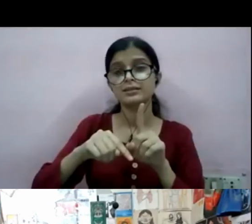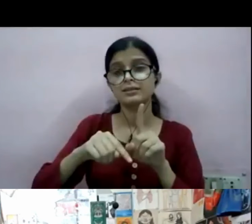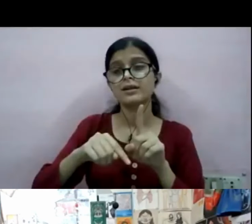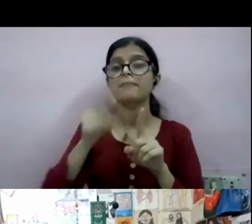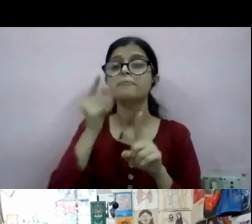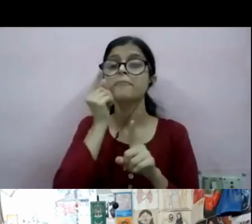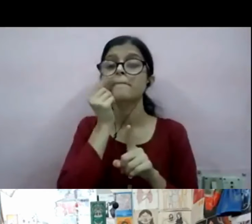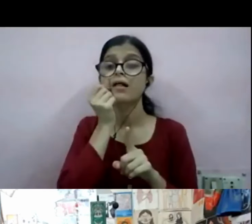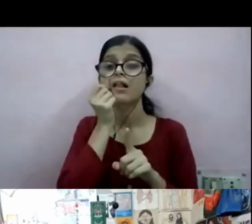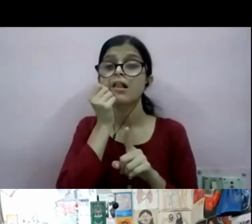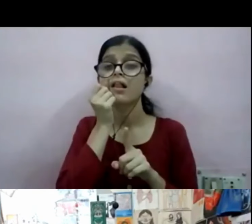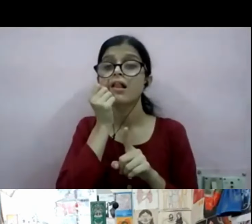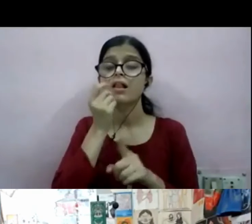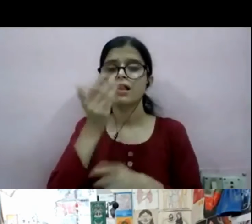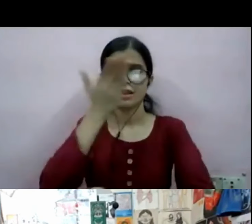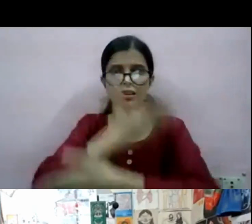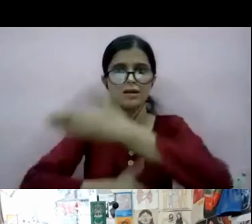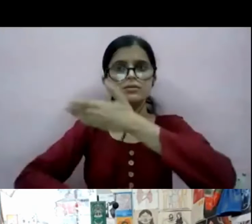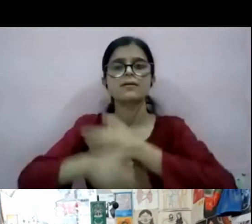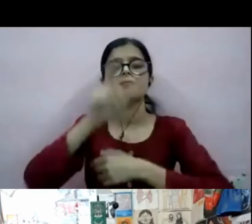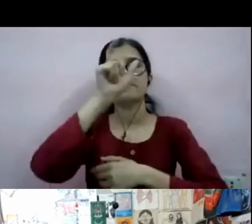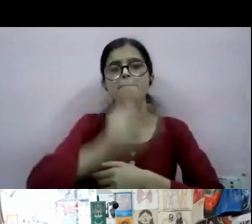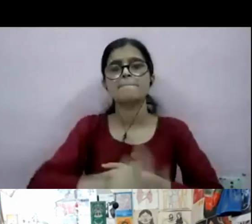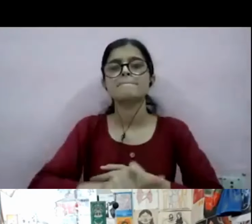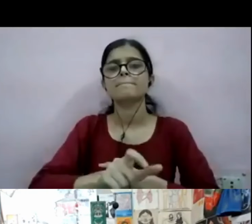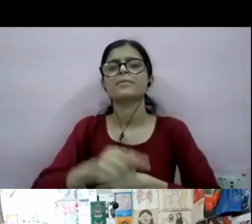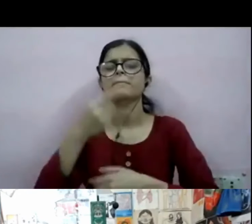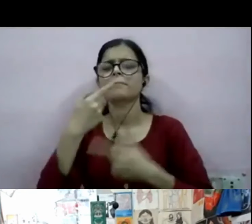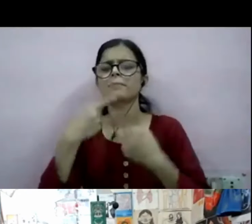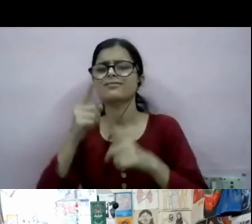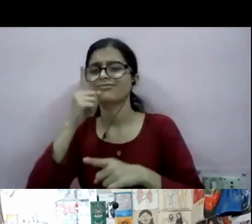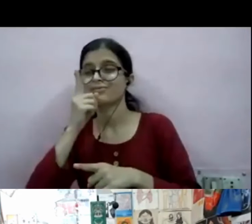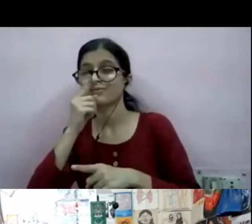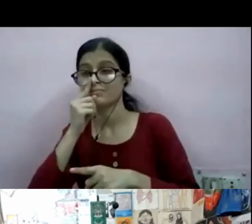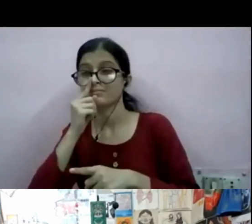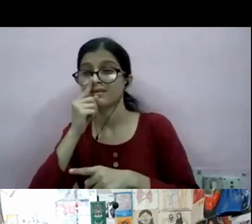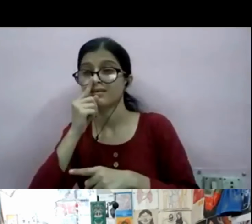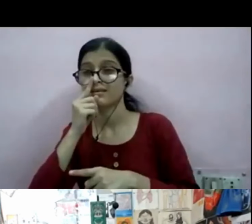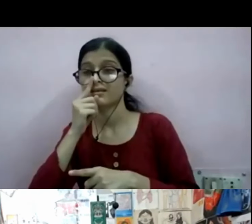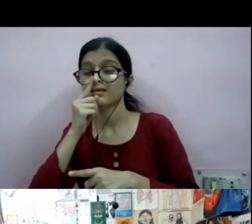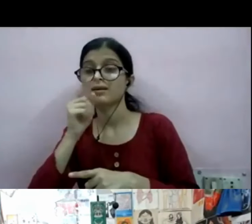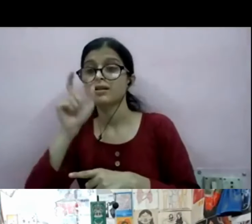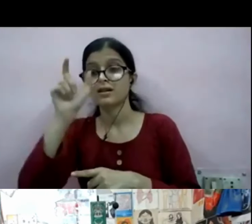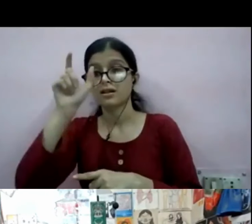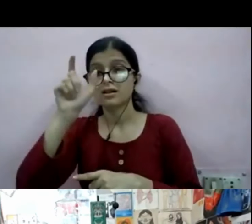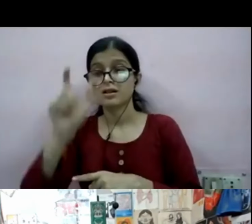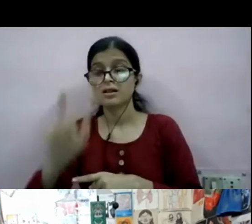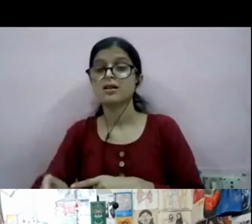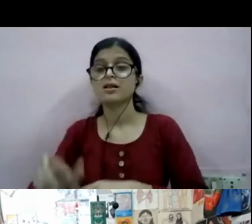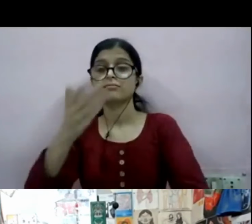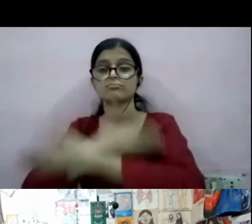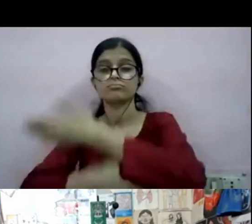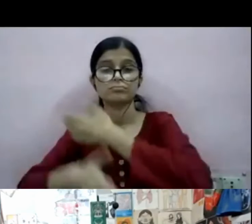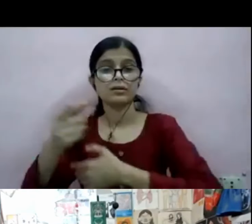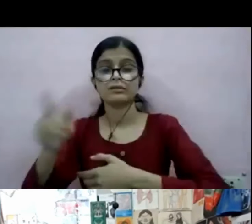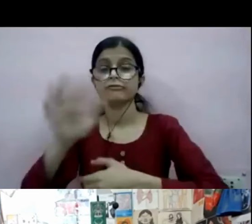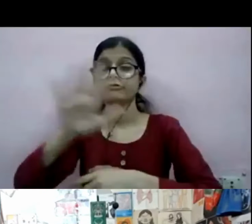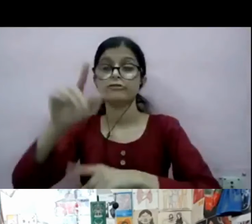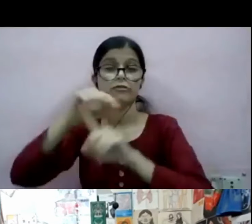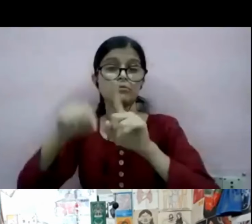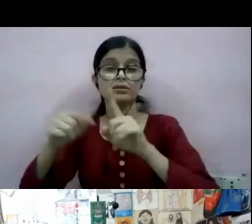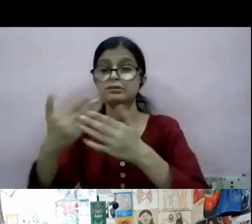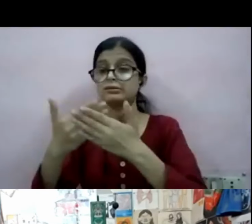are graduates, but among female disabled persons, 55% are illiterate. And 9%